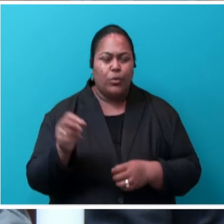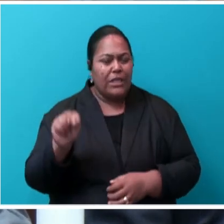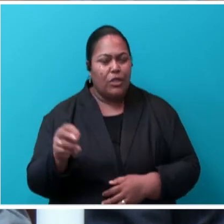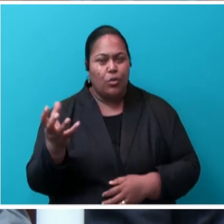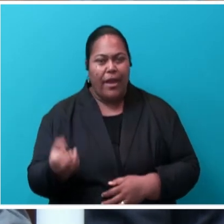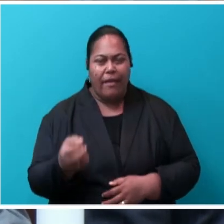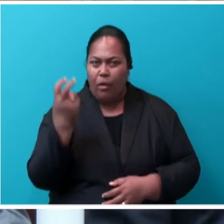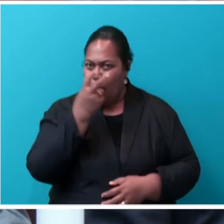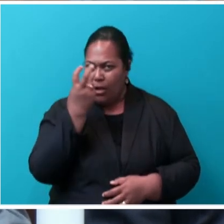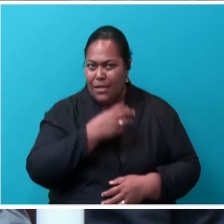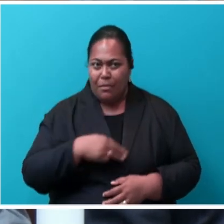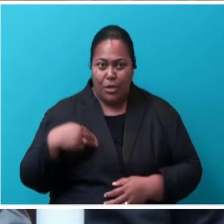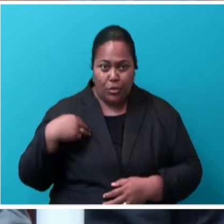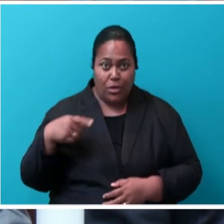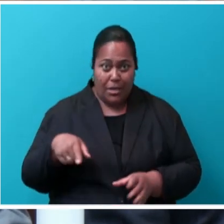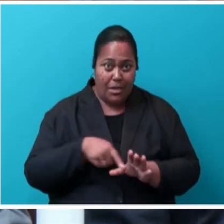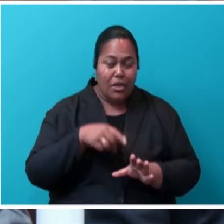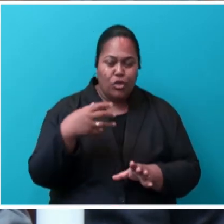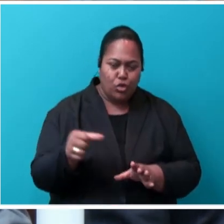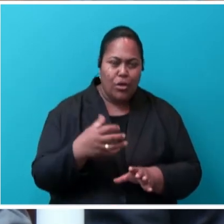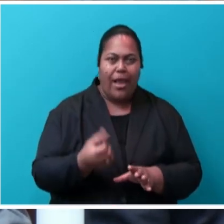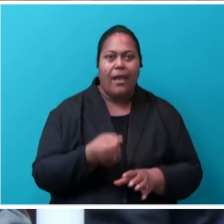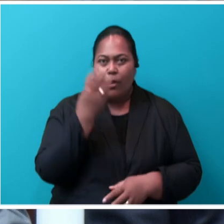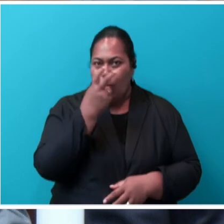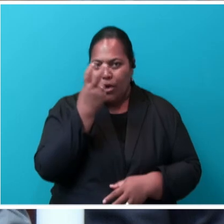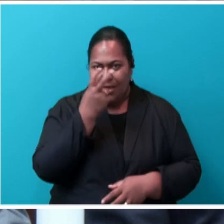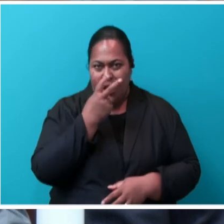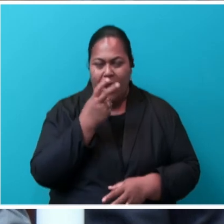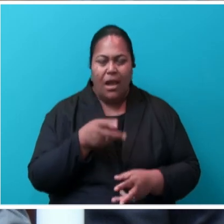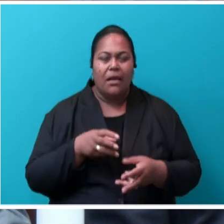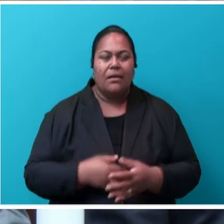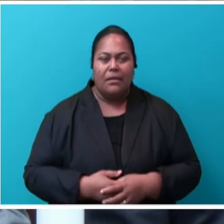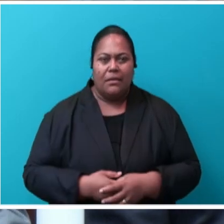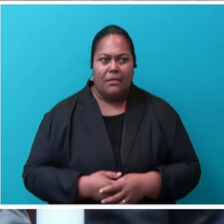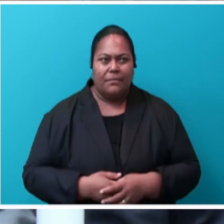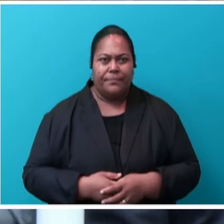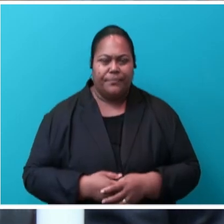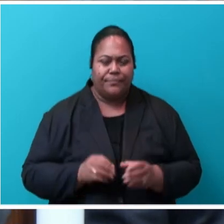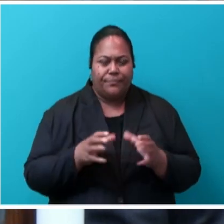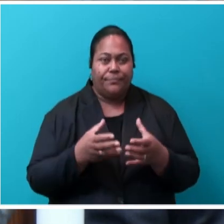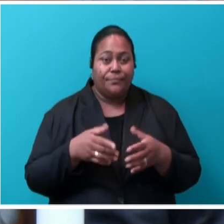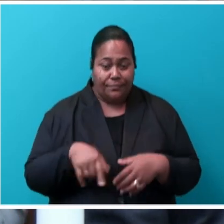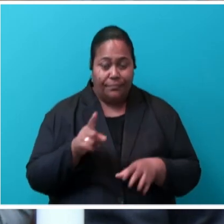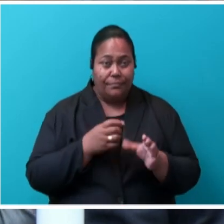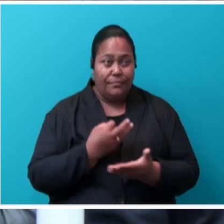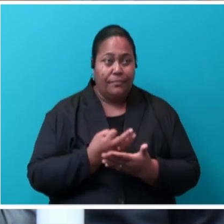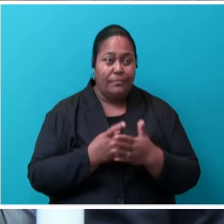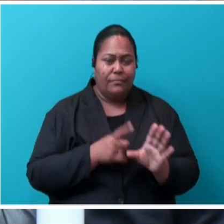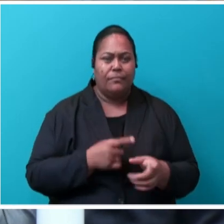audit some of these municipalities' report. And for this financial year, we have hired